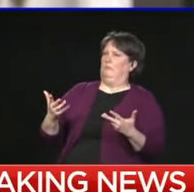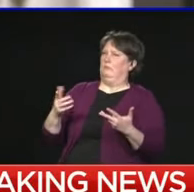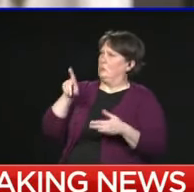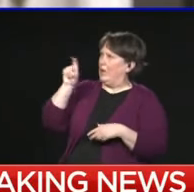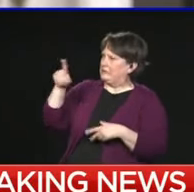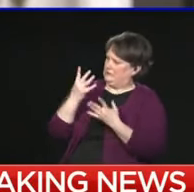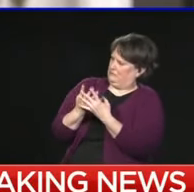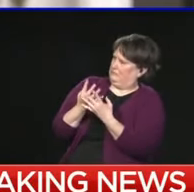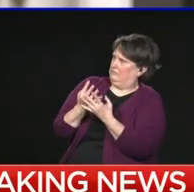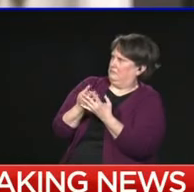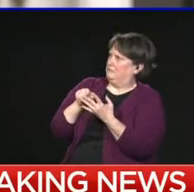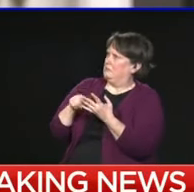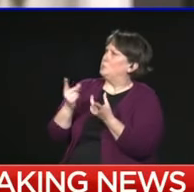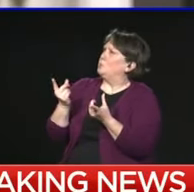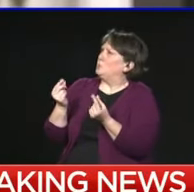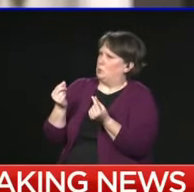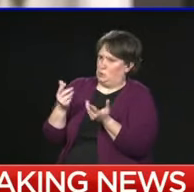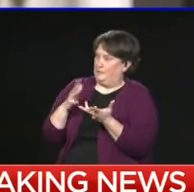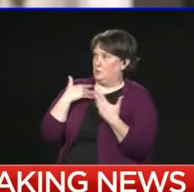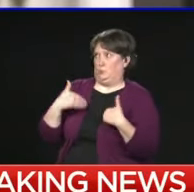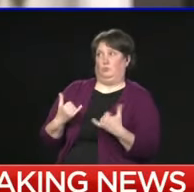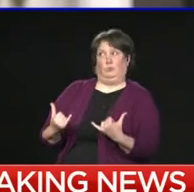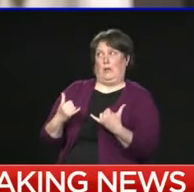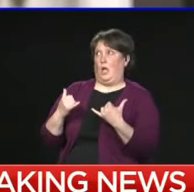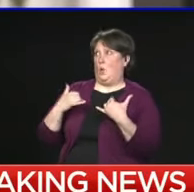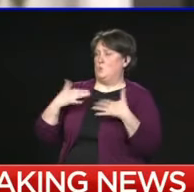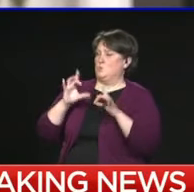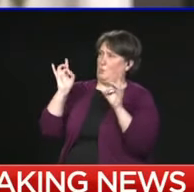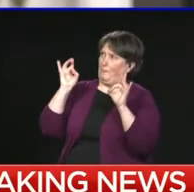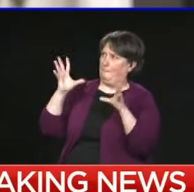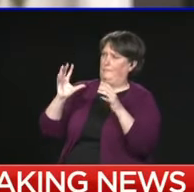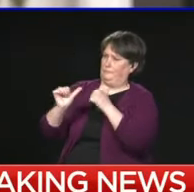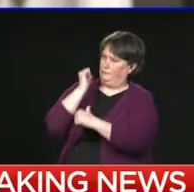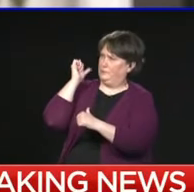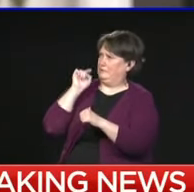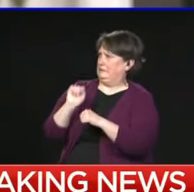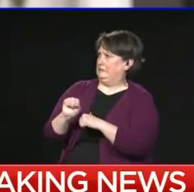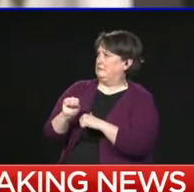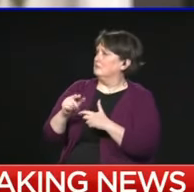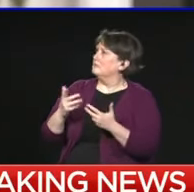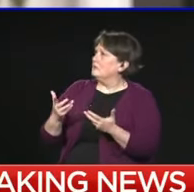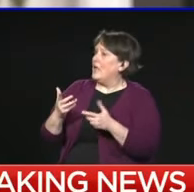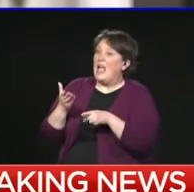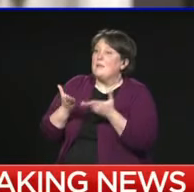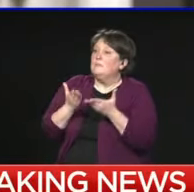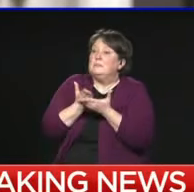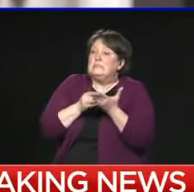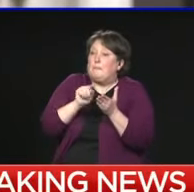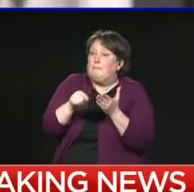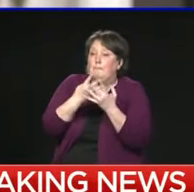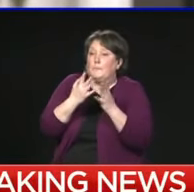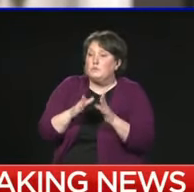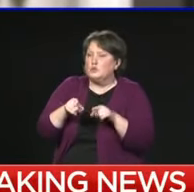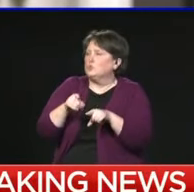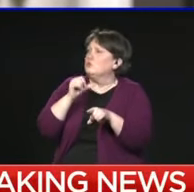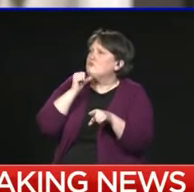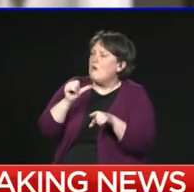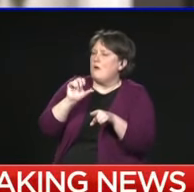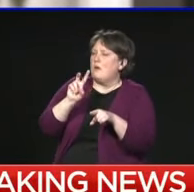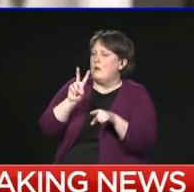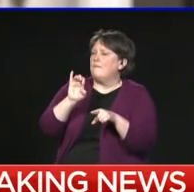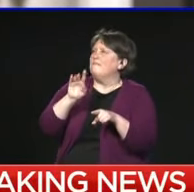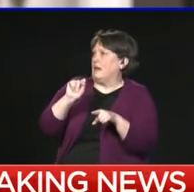to continue reducing the risk in Canada's federal institutions, and is releasing inmates, nonviolent offenders, on the